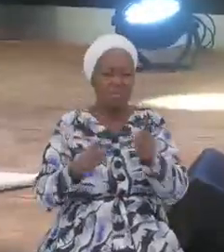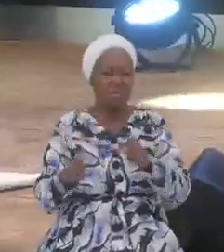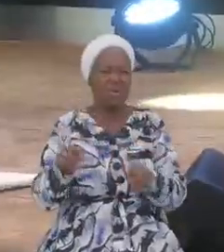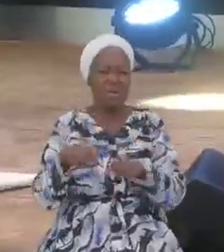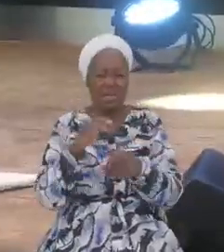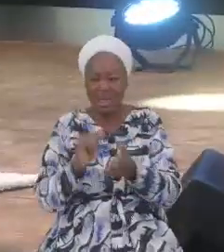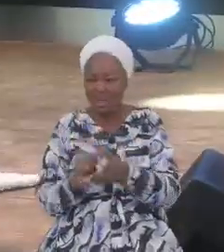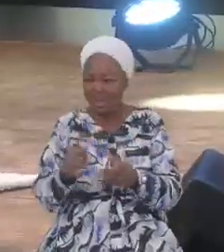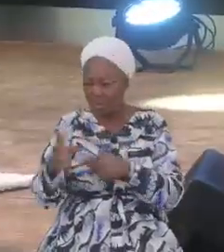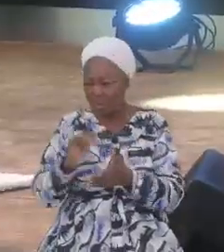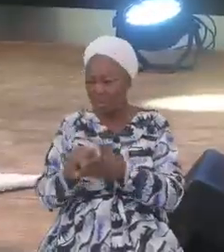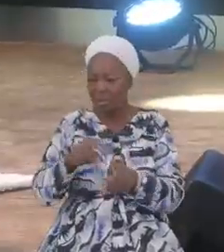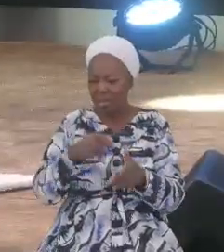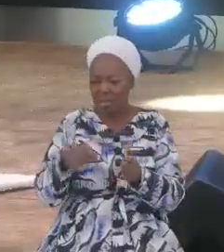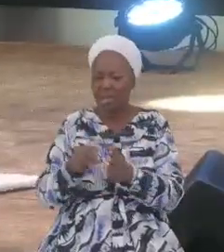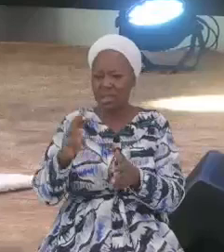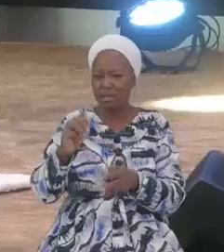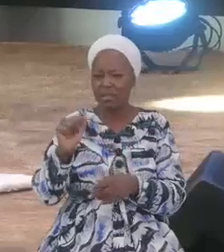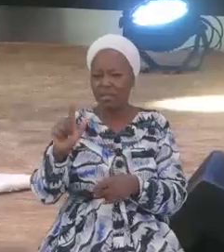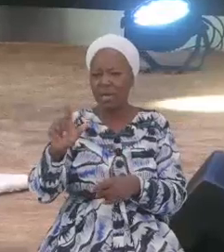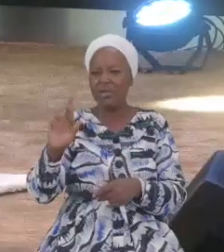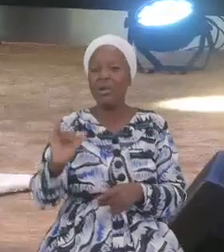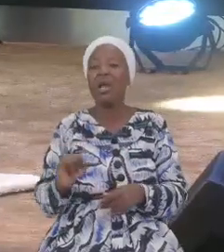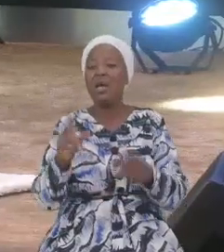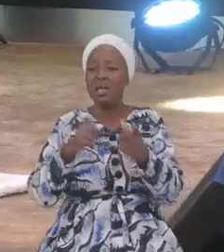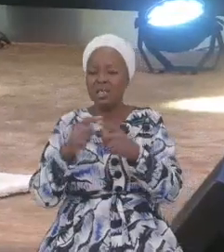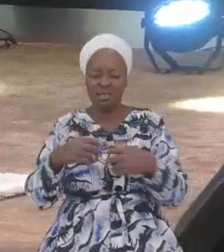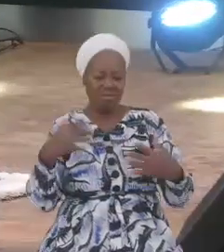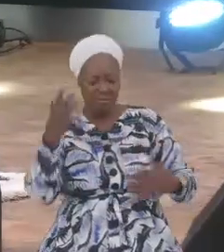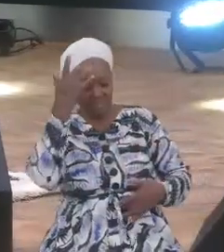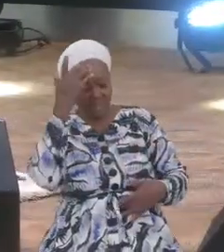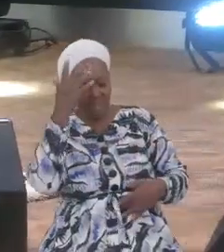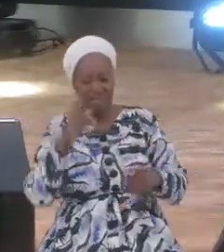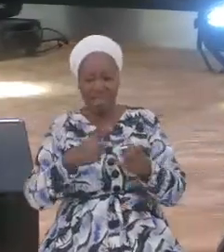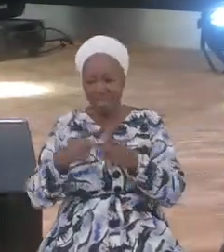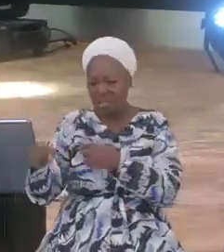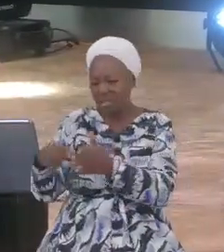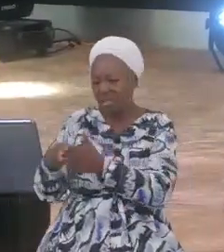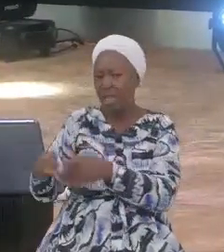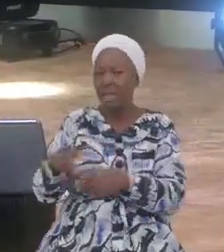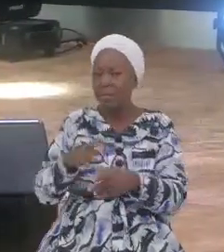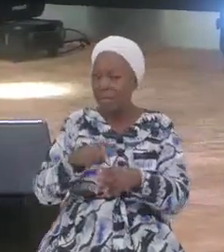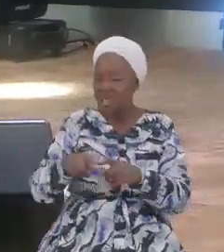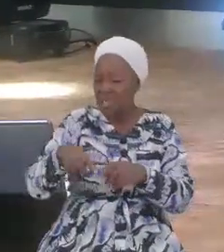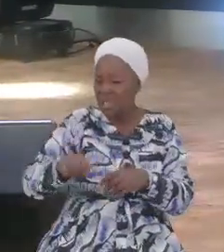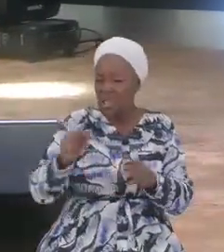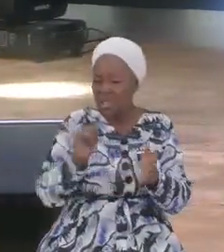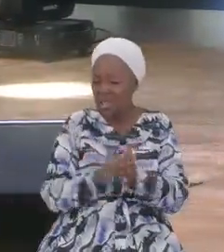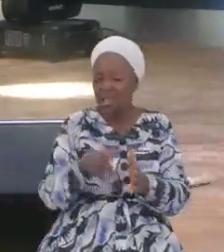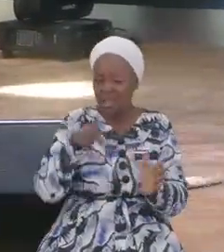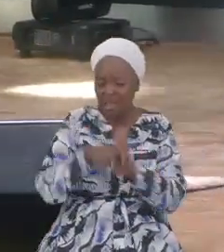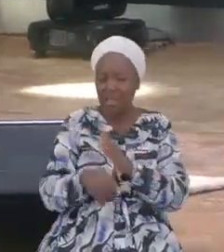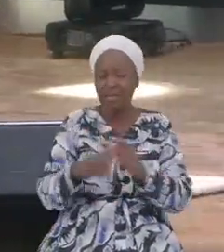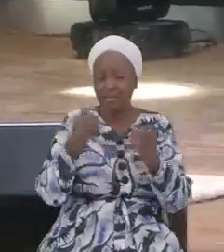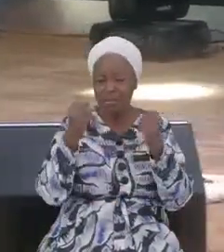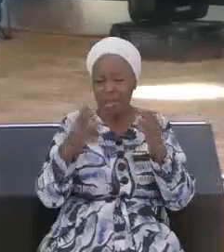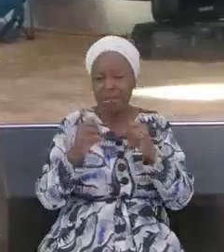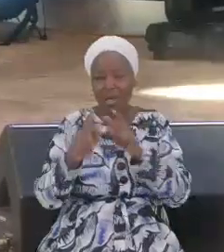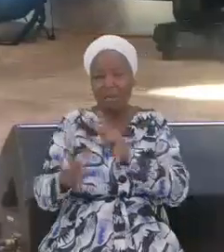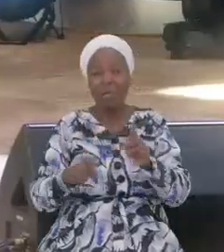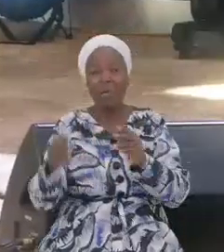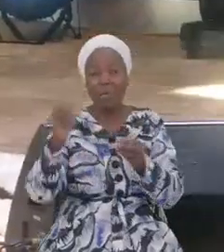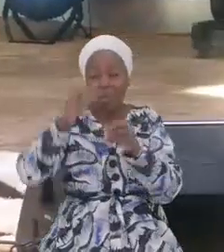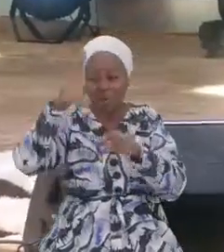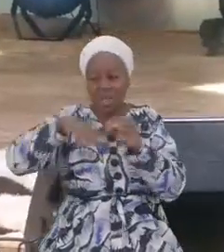one is malaria, that is typhoid. Where do we get the malaria? And how is malaria killing so many people? More than a lion